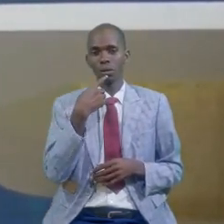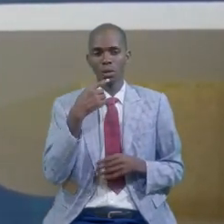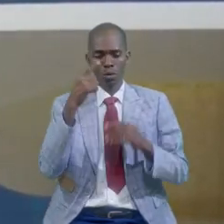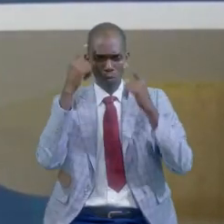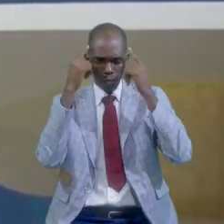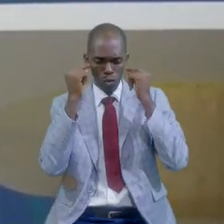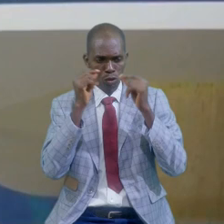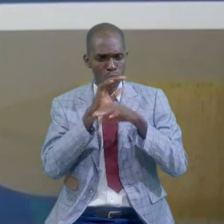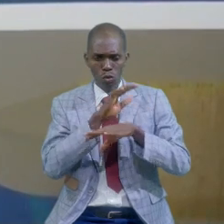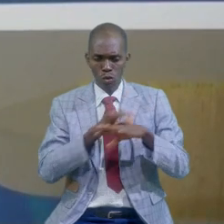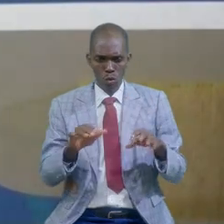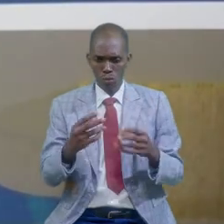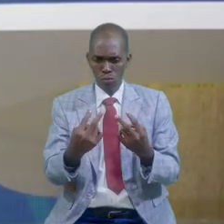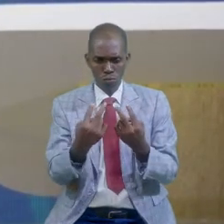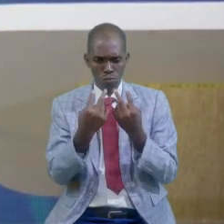face again.